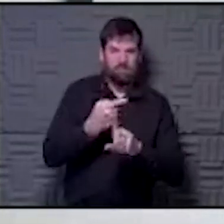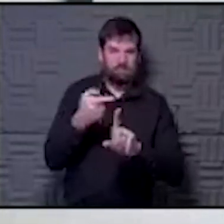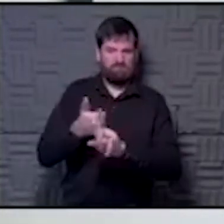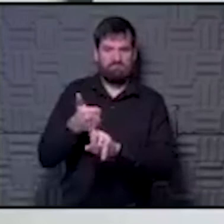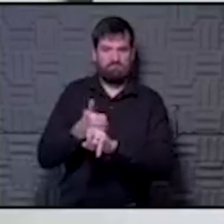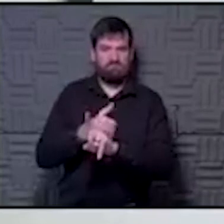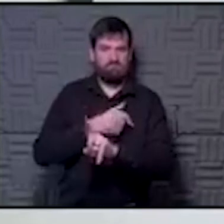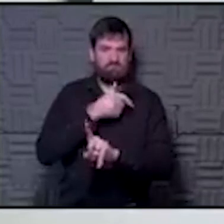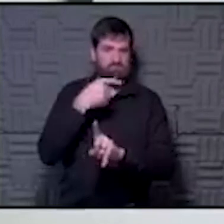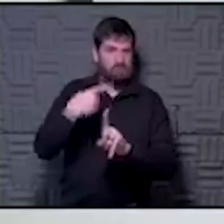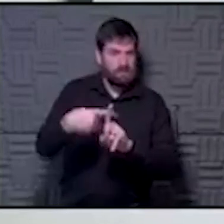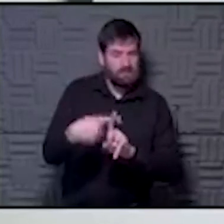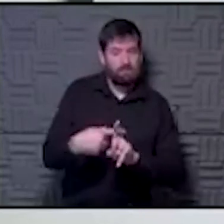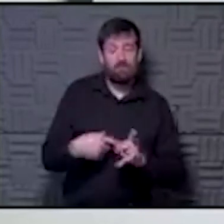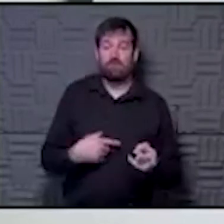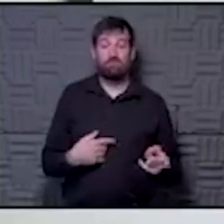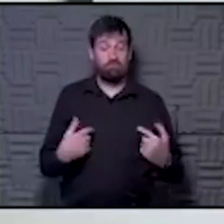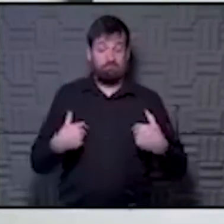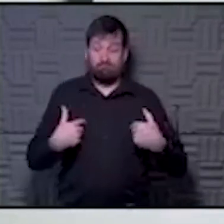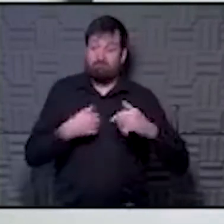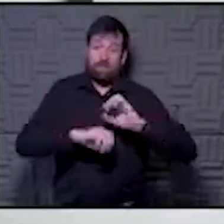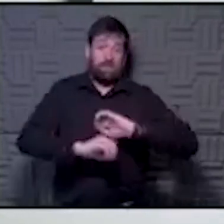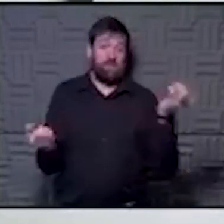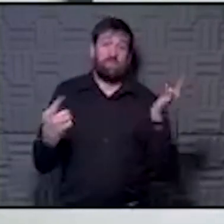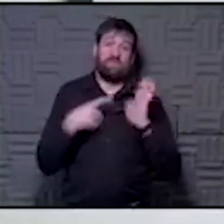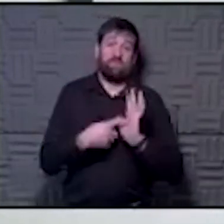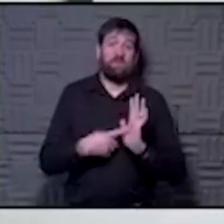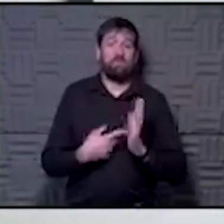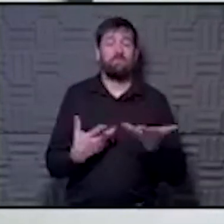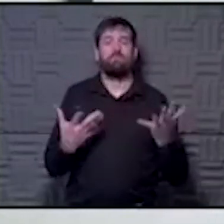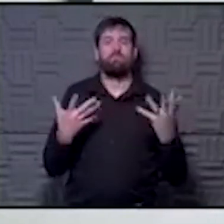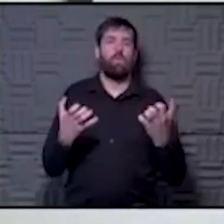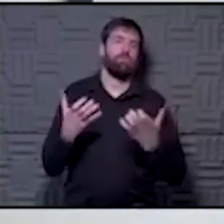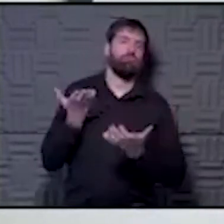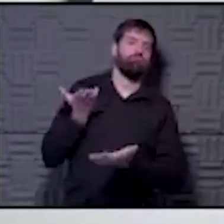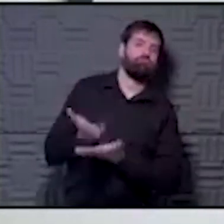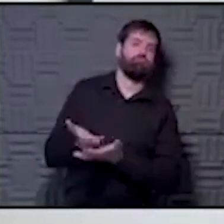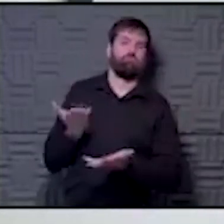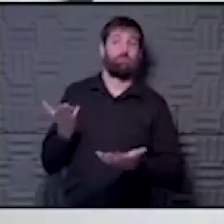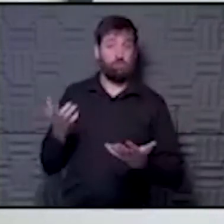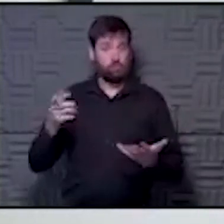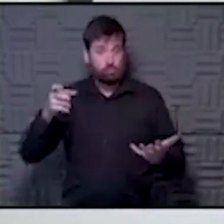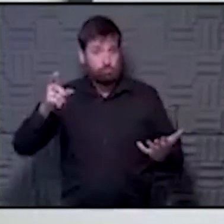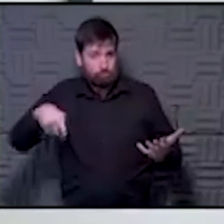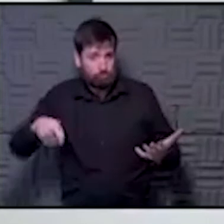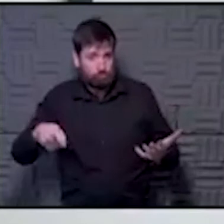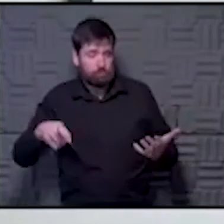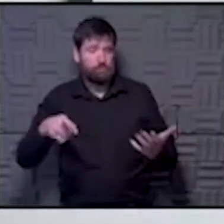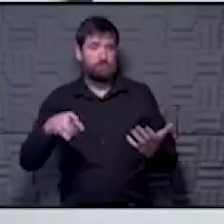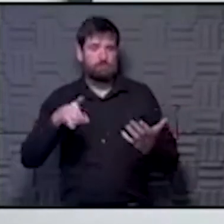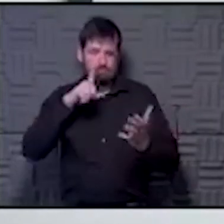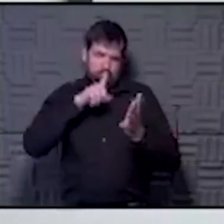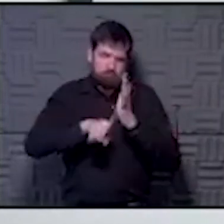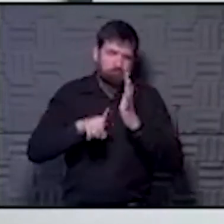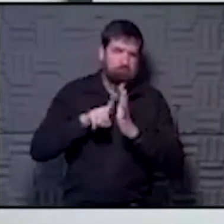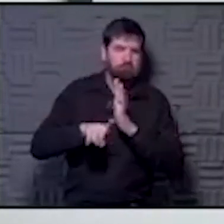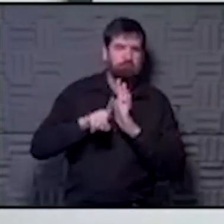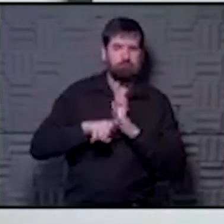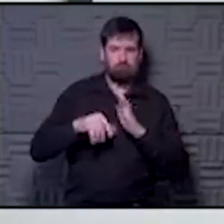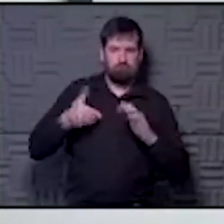positive, even if they don't have symptoms, they want to validate and should want to validate whether or not